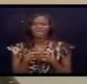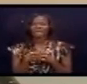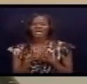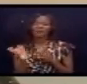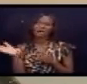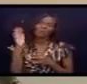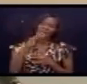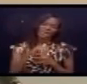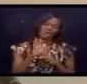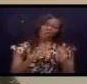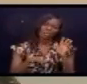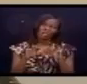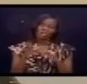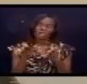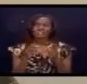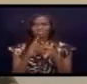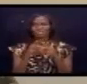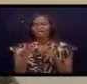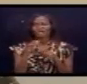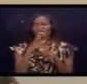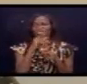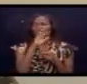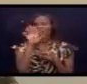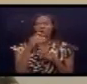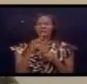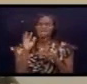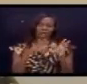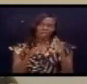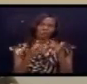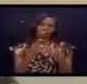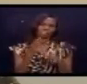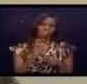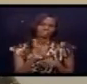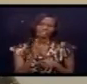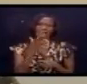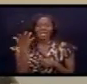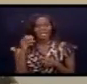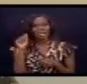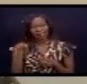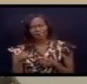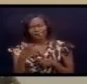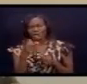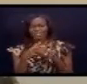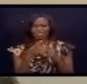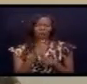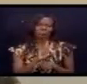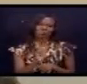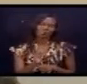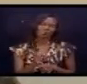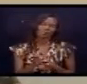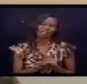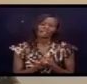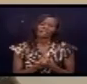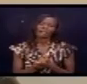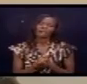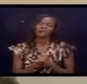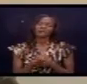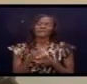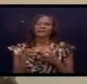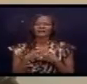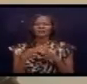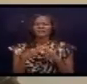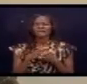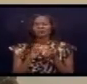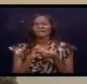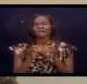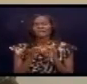groupings there who don't practice male circumcision. So also that can also play a part. But, there are very many factors which one can